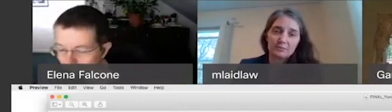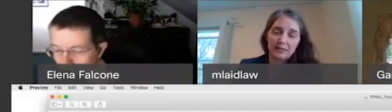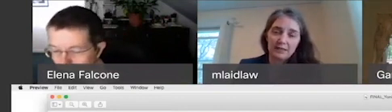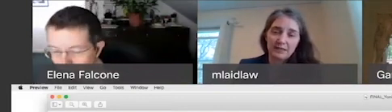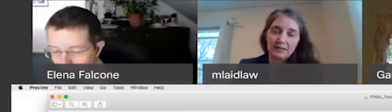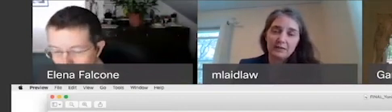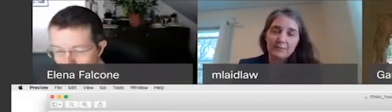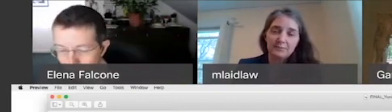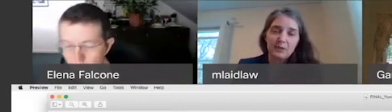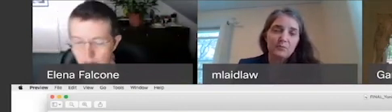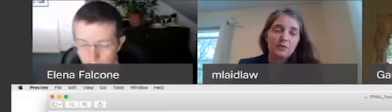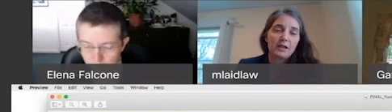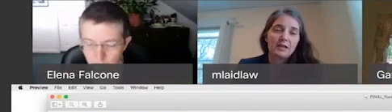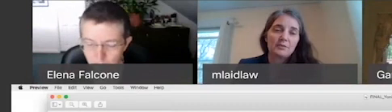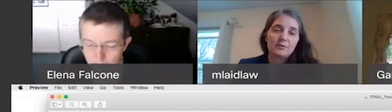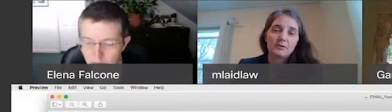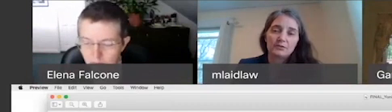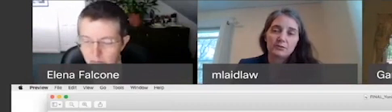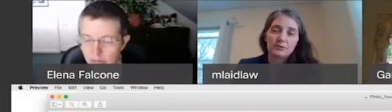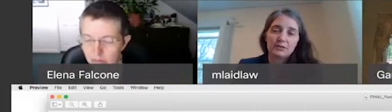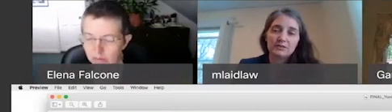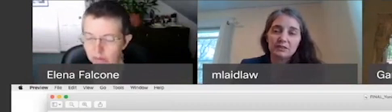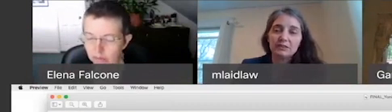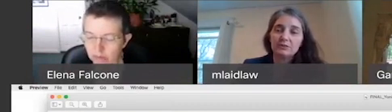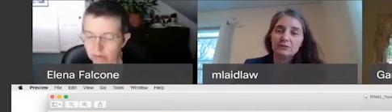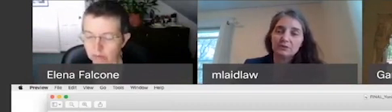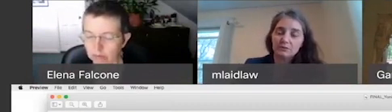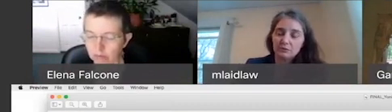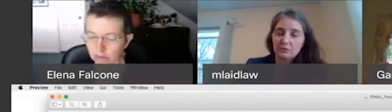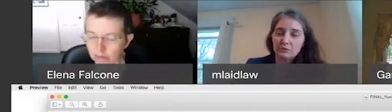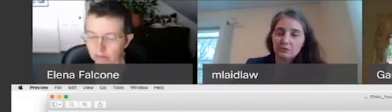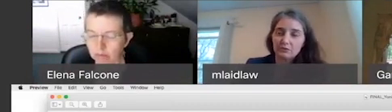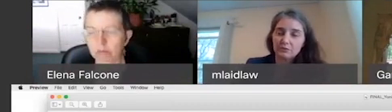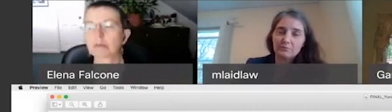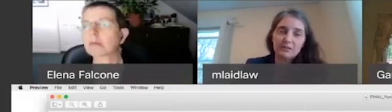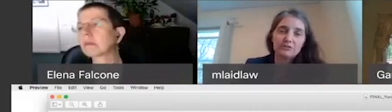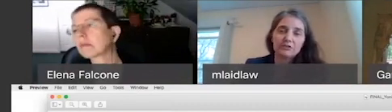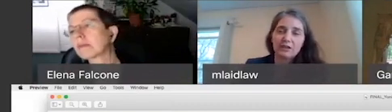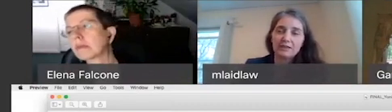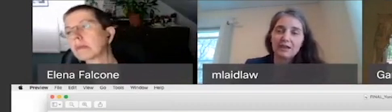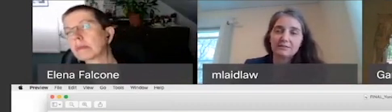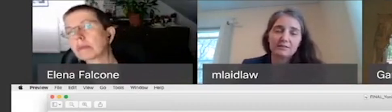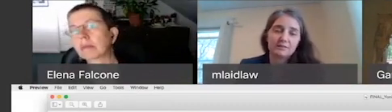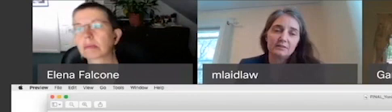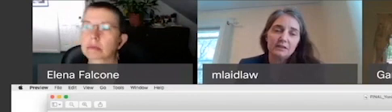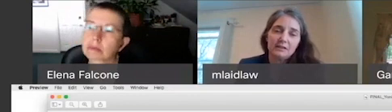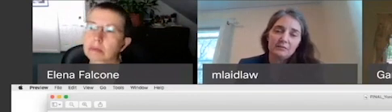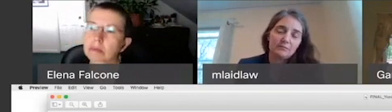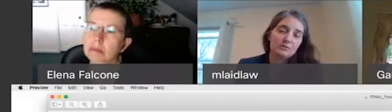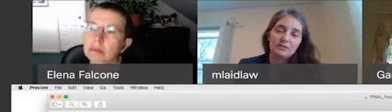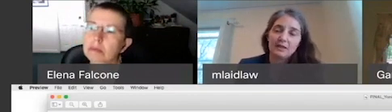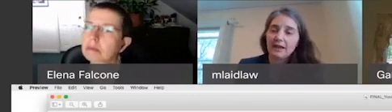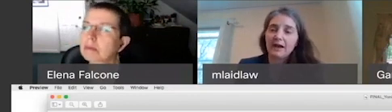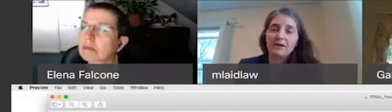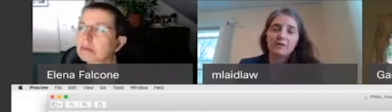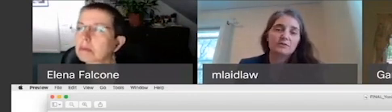trust planning were able to continue to administer any assets, you know,